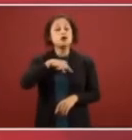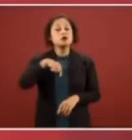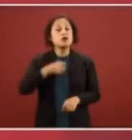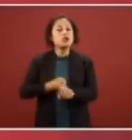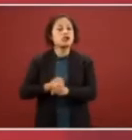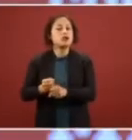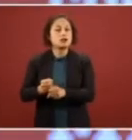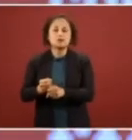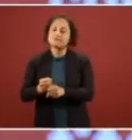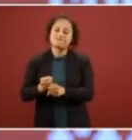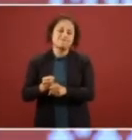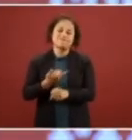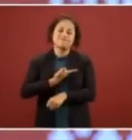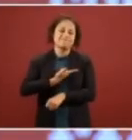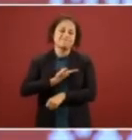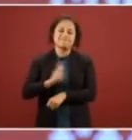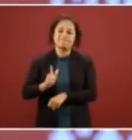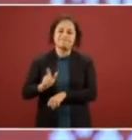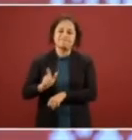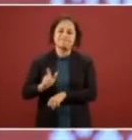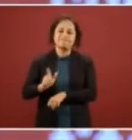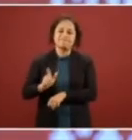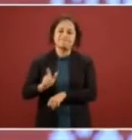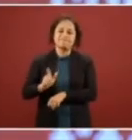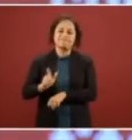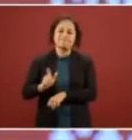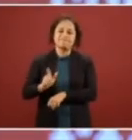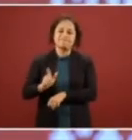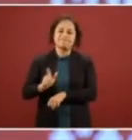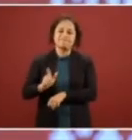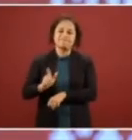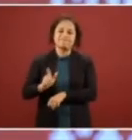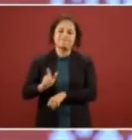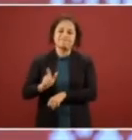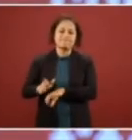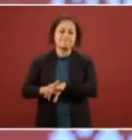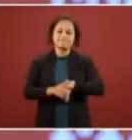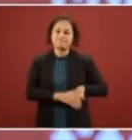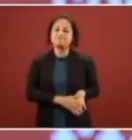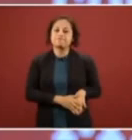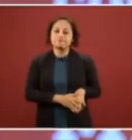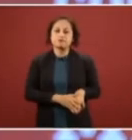that, así triunfamos. That is how we won.